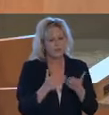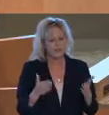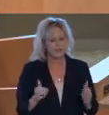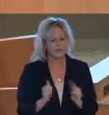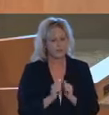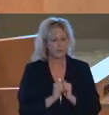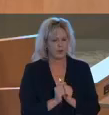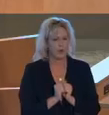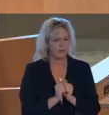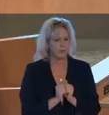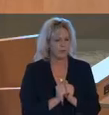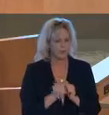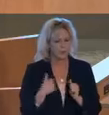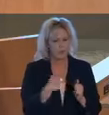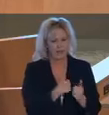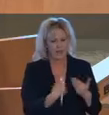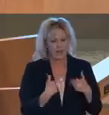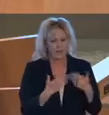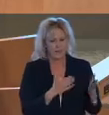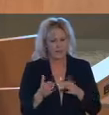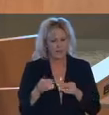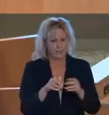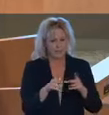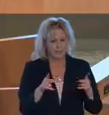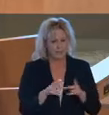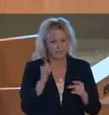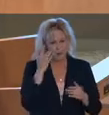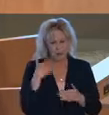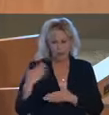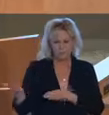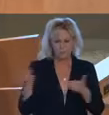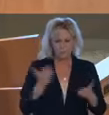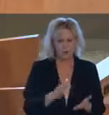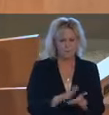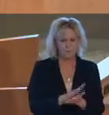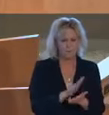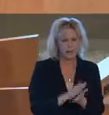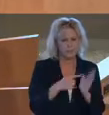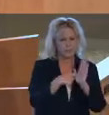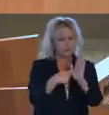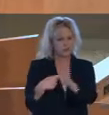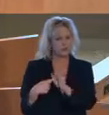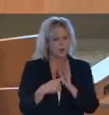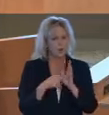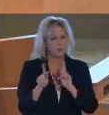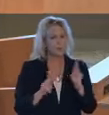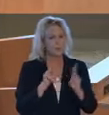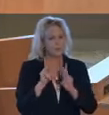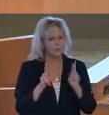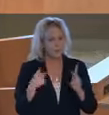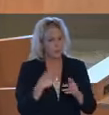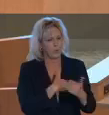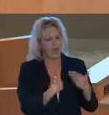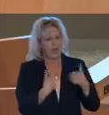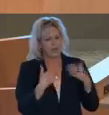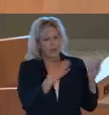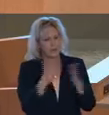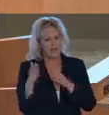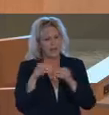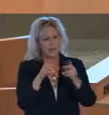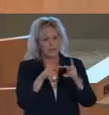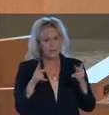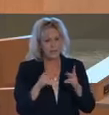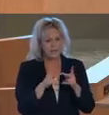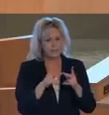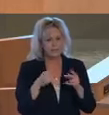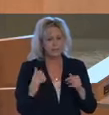together, and we have the plan in place. And that's why I brought all these papers up today to show our residents that we have that plan in place, and we're